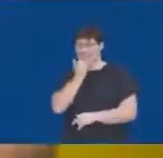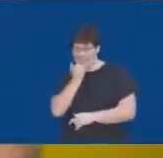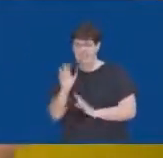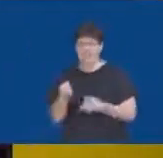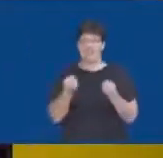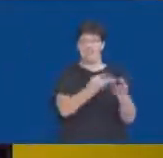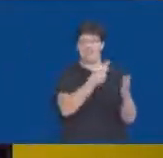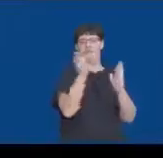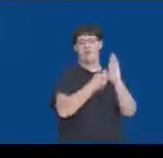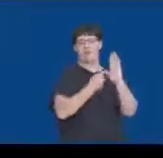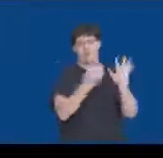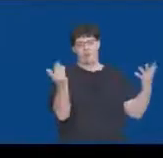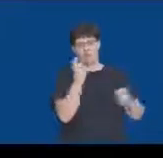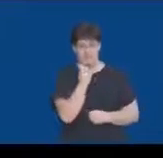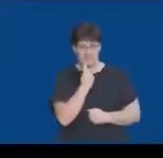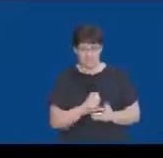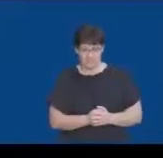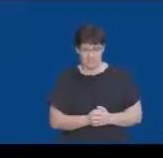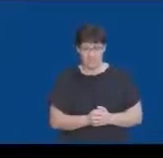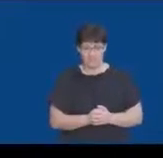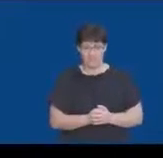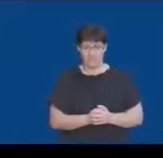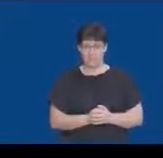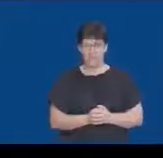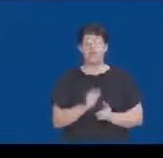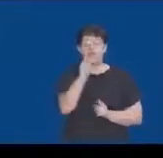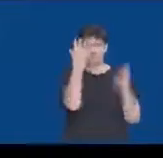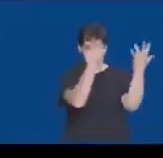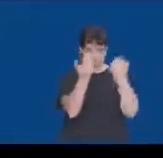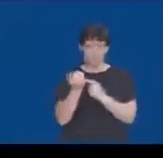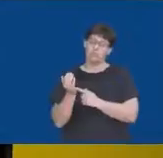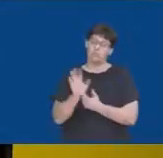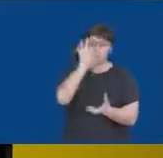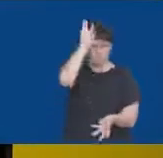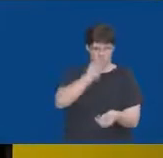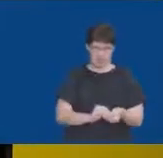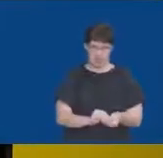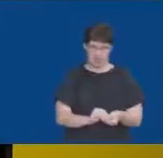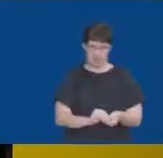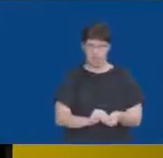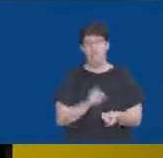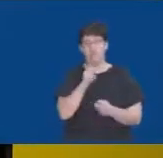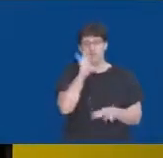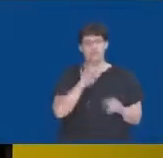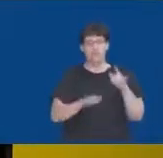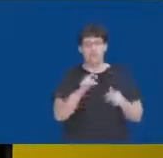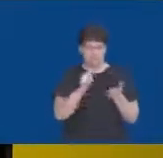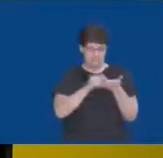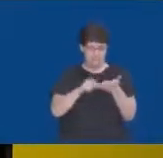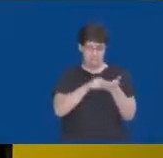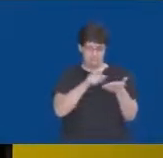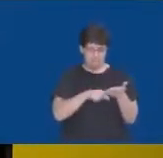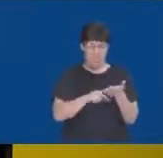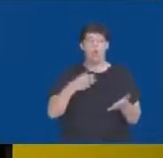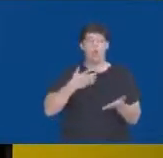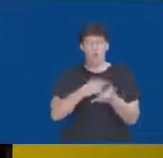award you more marks. Okay, show all your calculations. If you type it on your calculator,